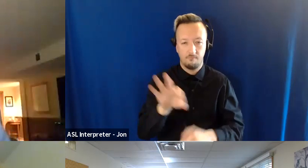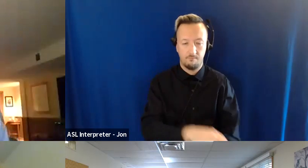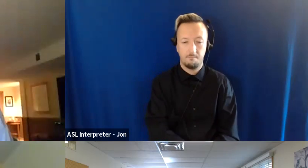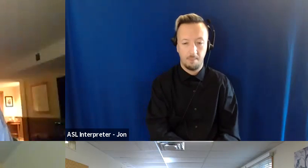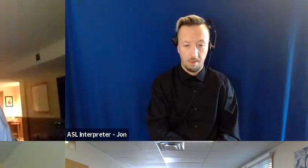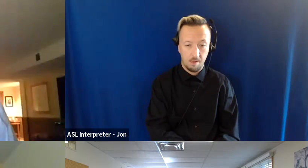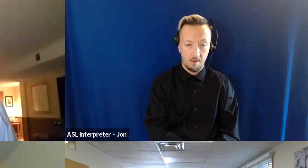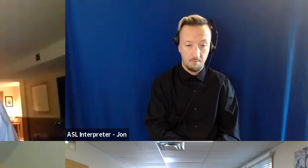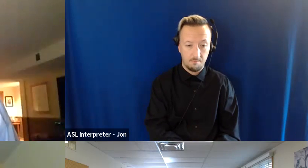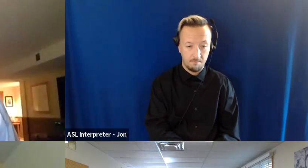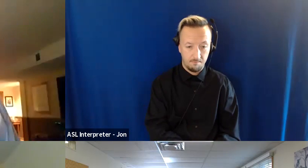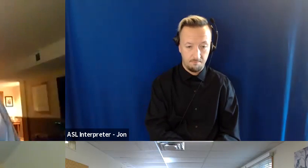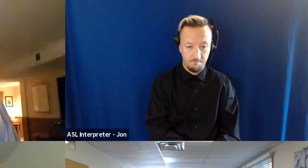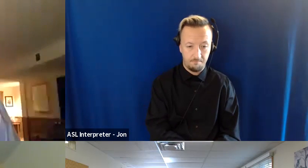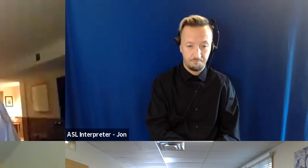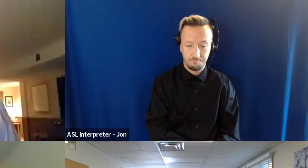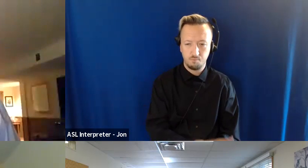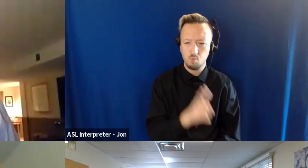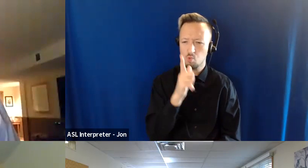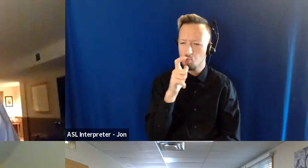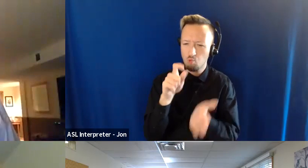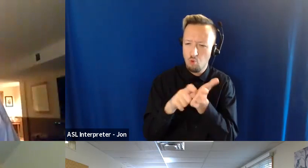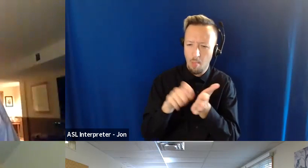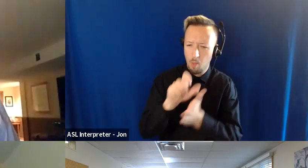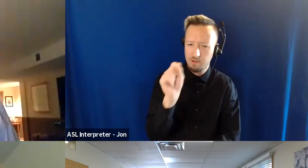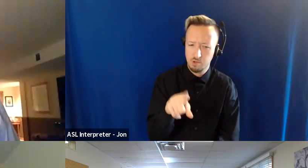Can you see who wrote the question?